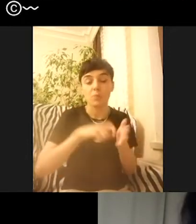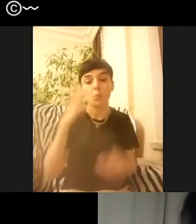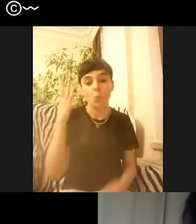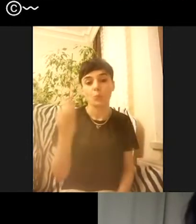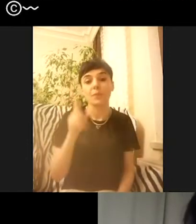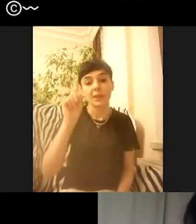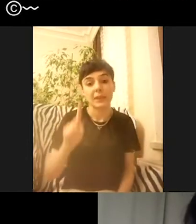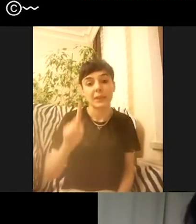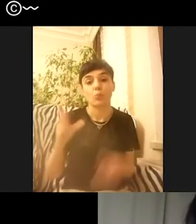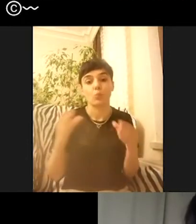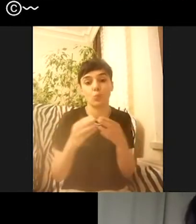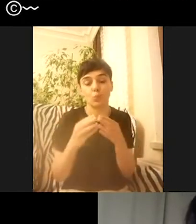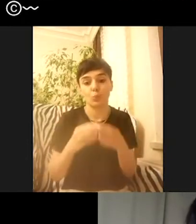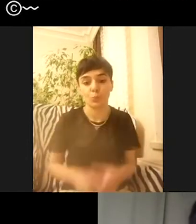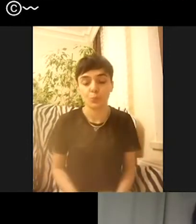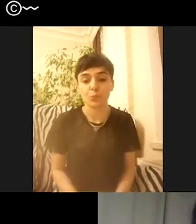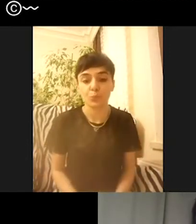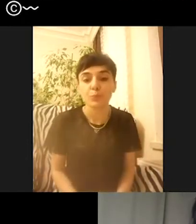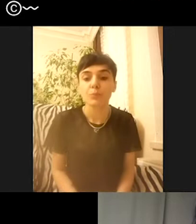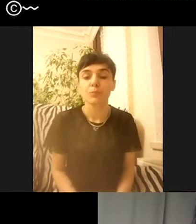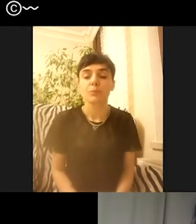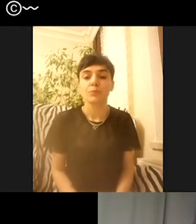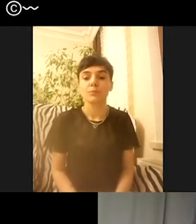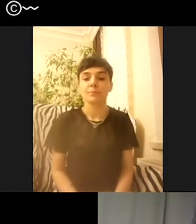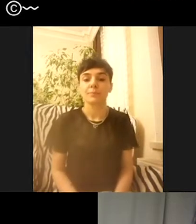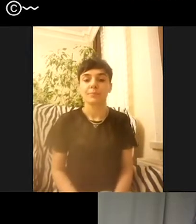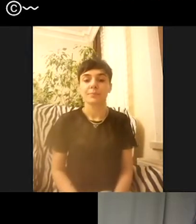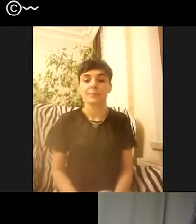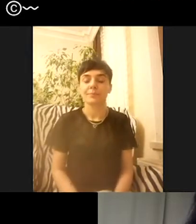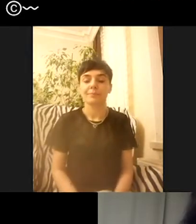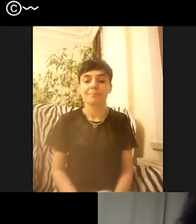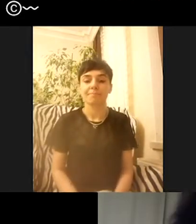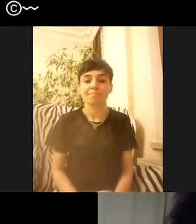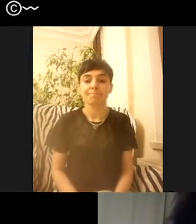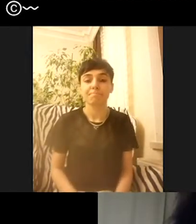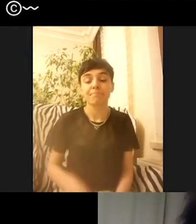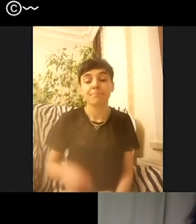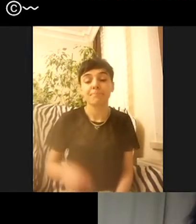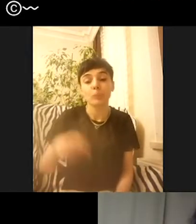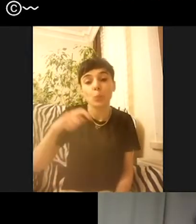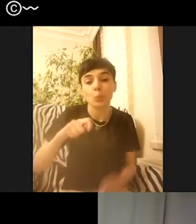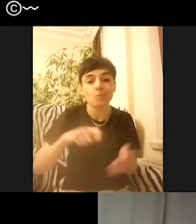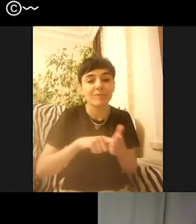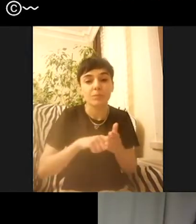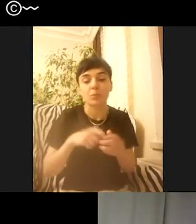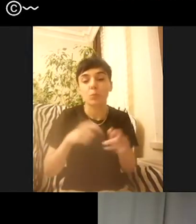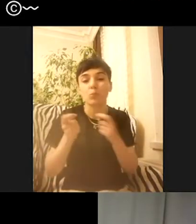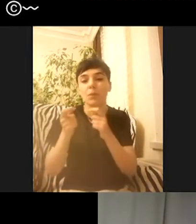use this expression openly. It was hoped that we would instead use a euphemism, I mean,